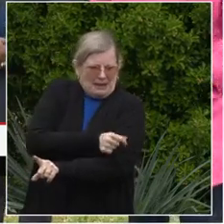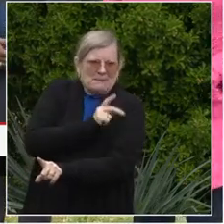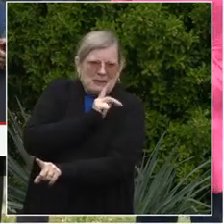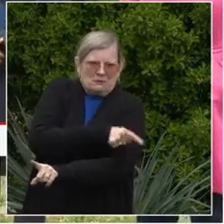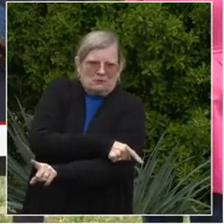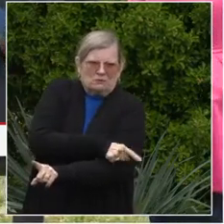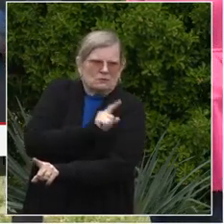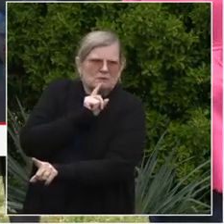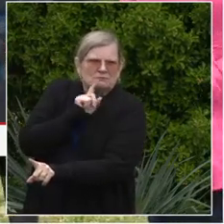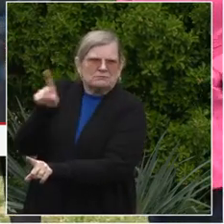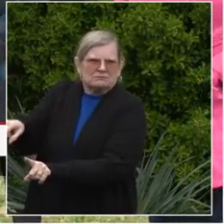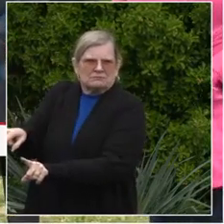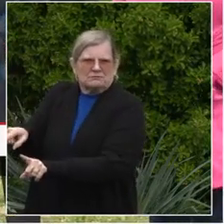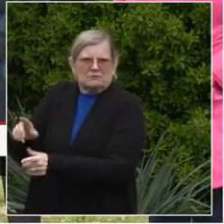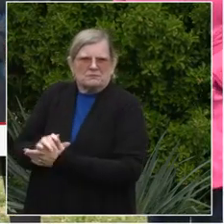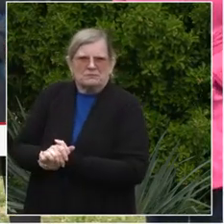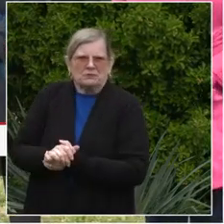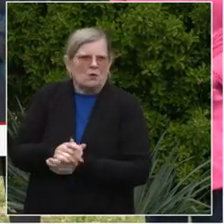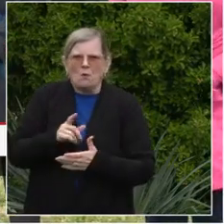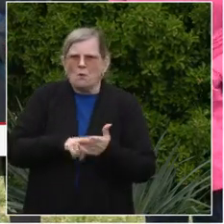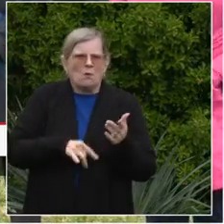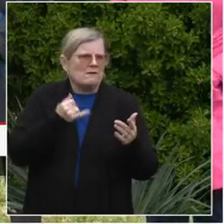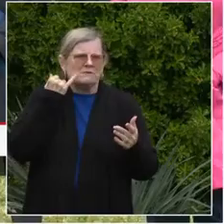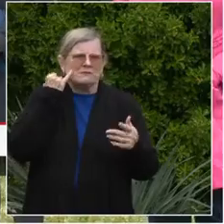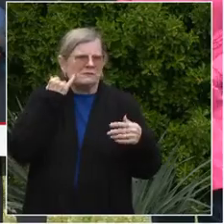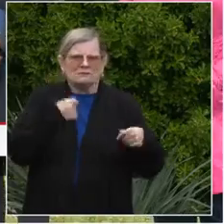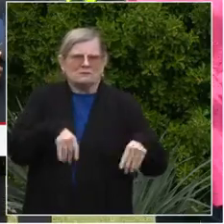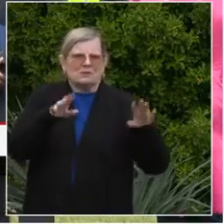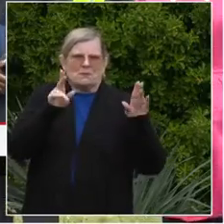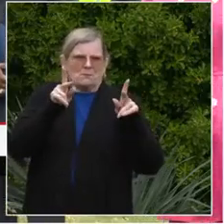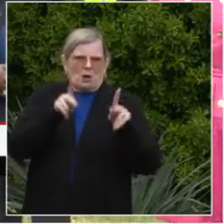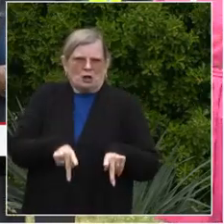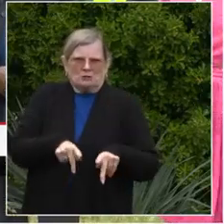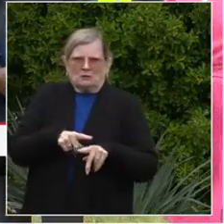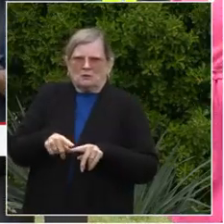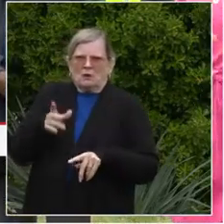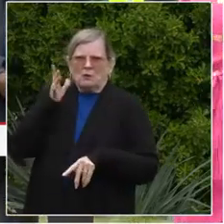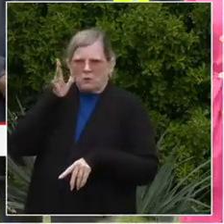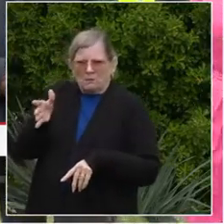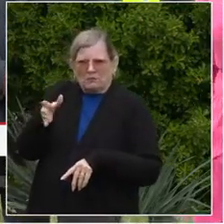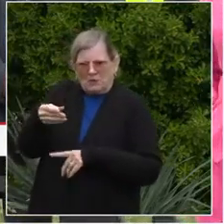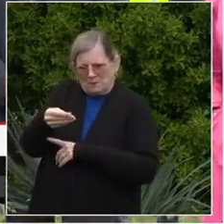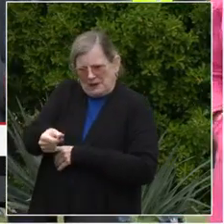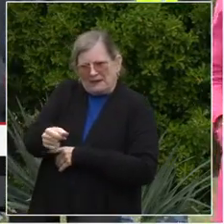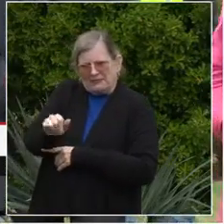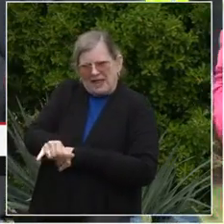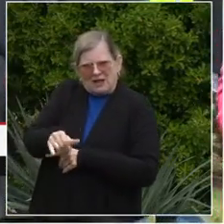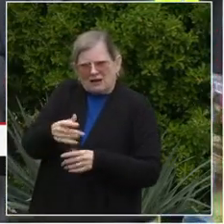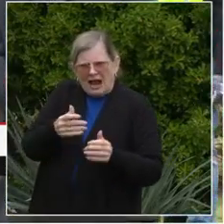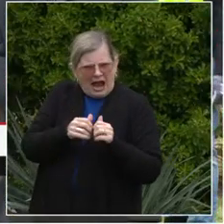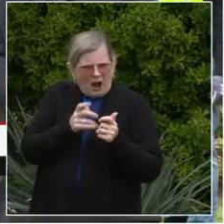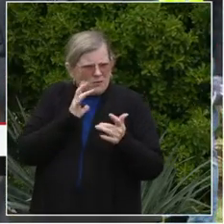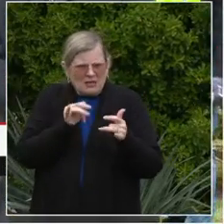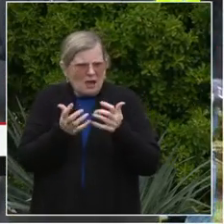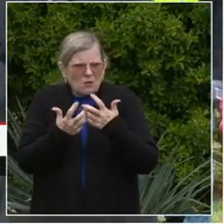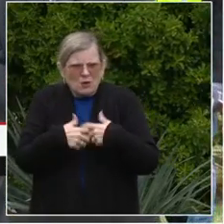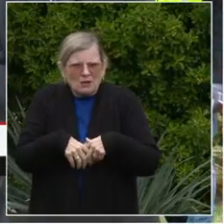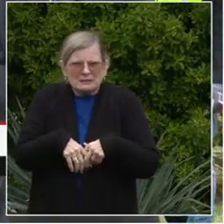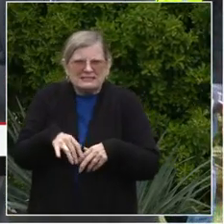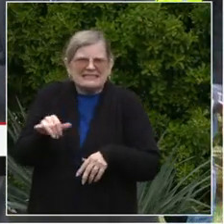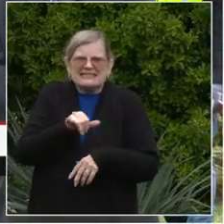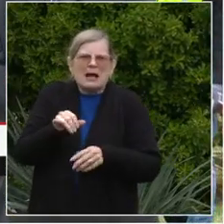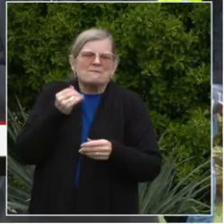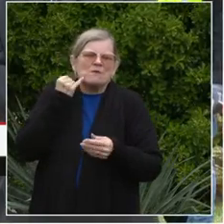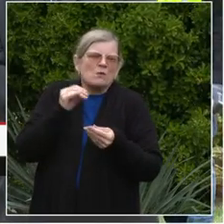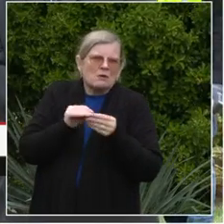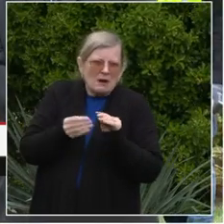want to turn someone in, but they want to turn a gun in? We'll pay for that too. How does that work? Call in the same tip line, say, hey, there's a